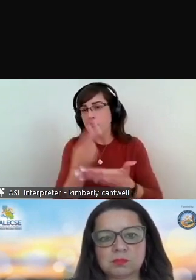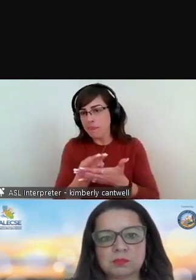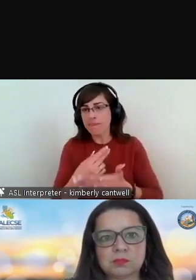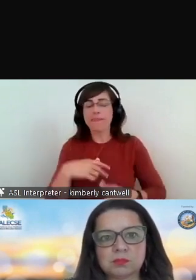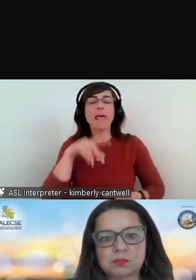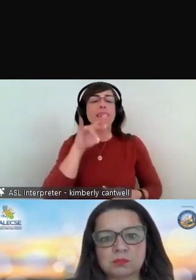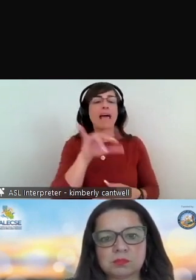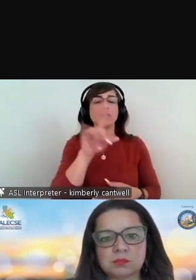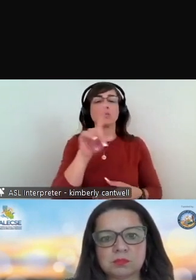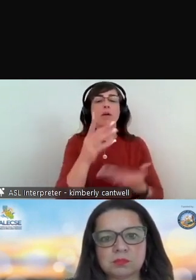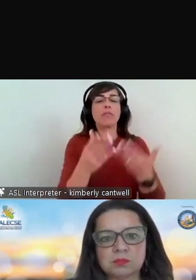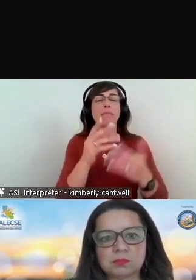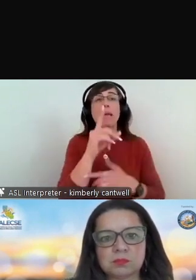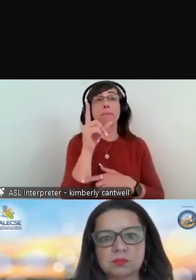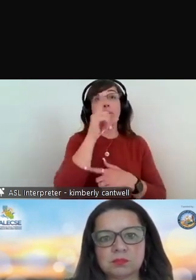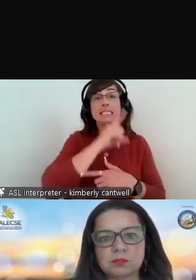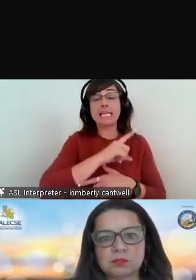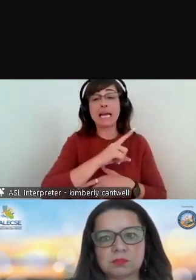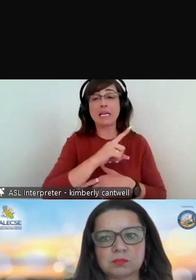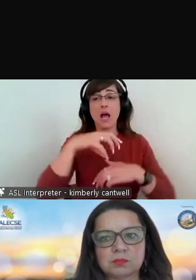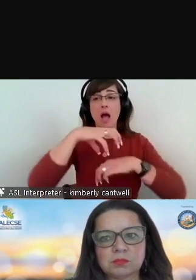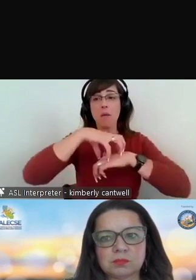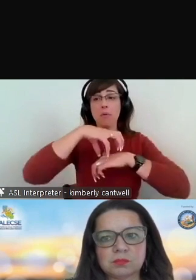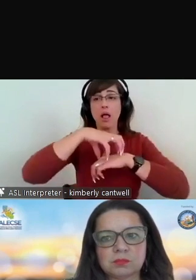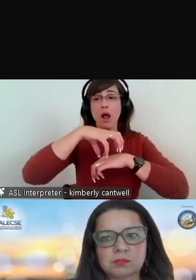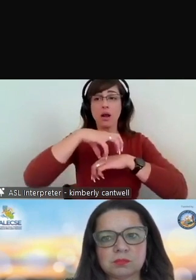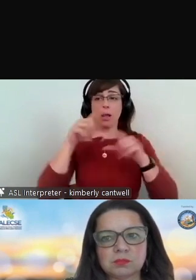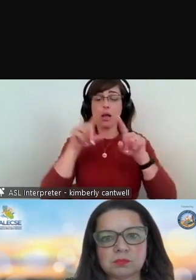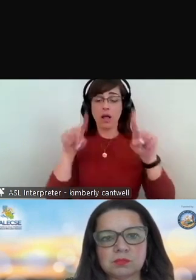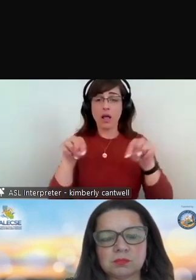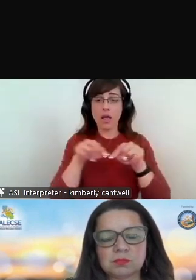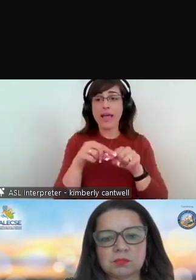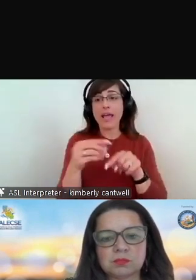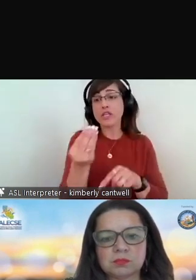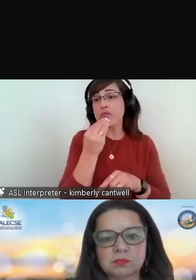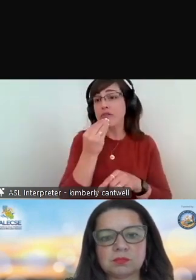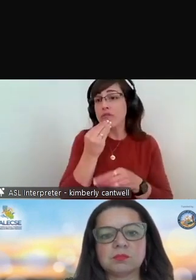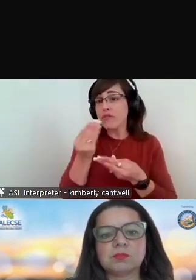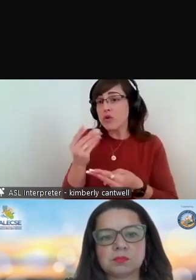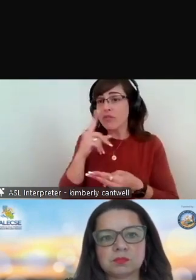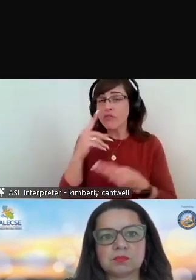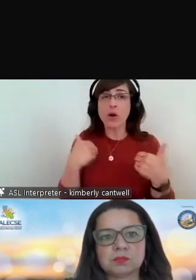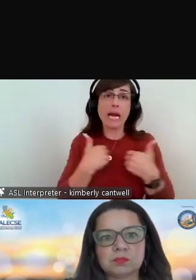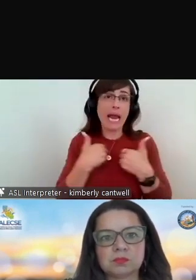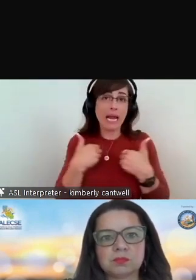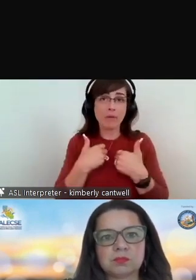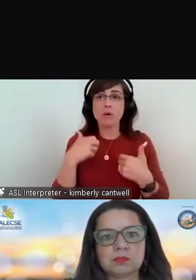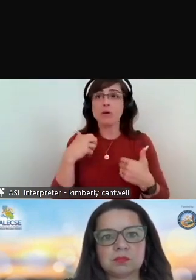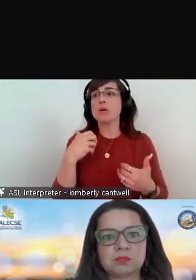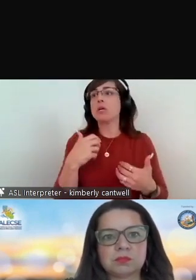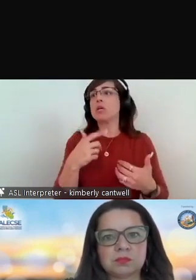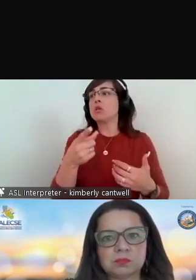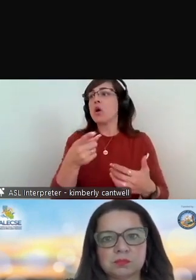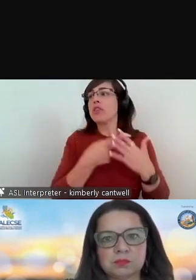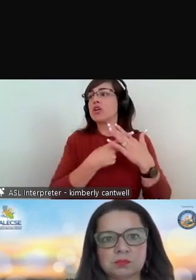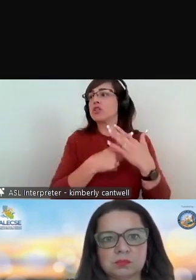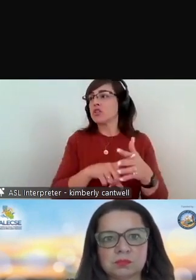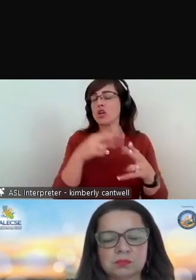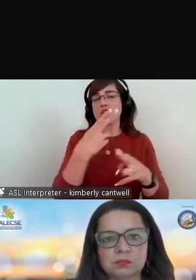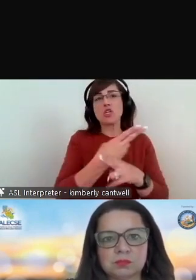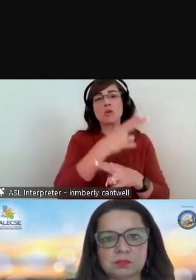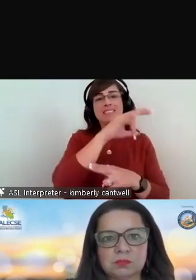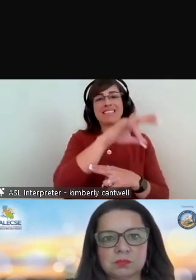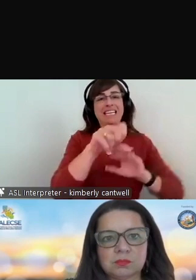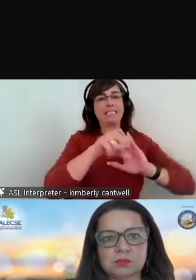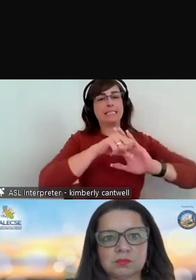This is where they may pretend that a block is food for their animal, right? So they're starting to use that